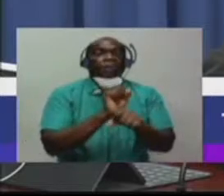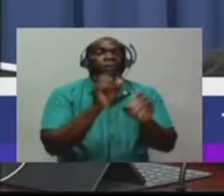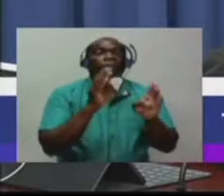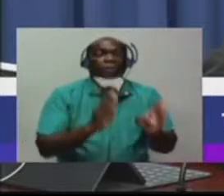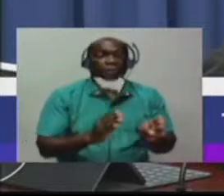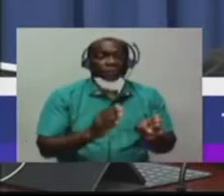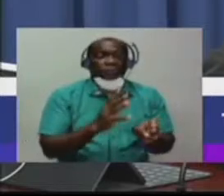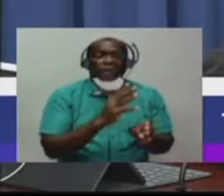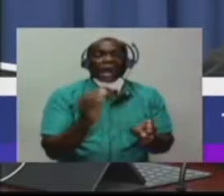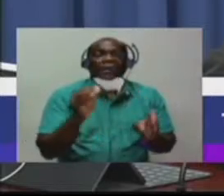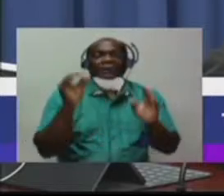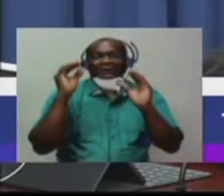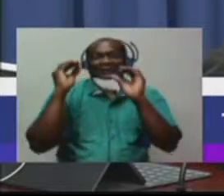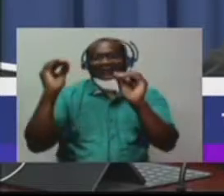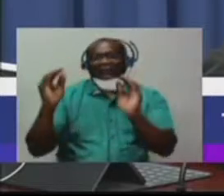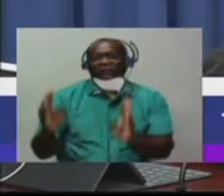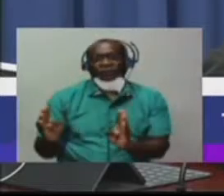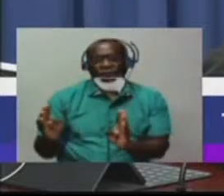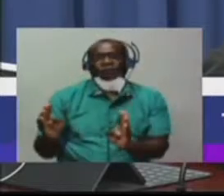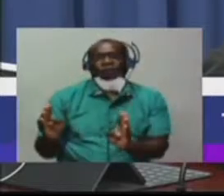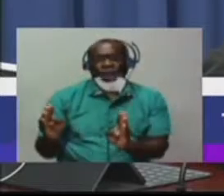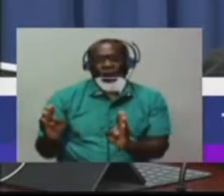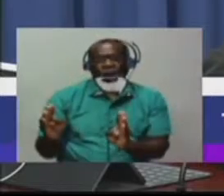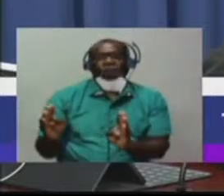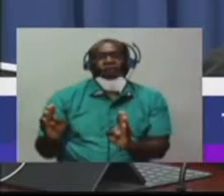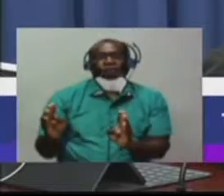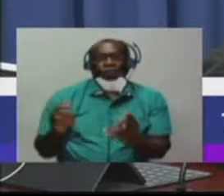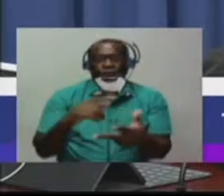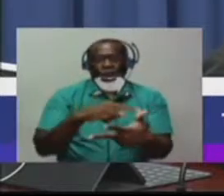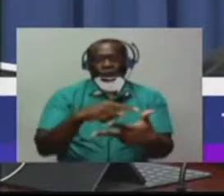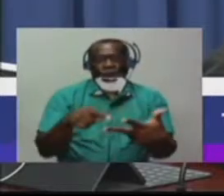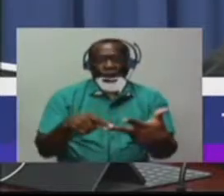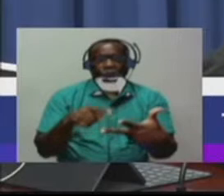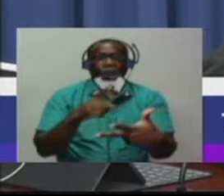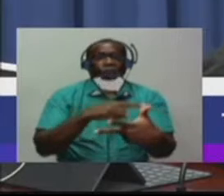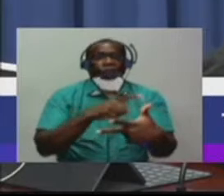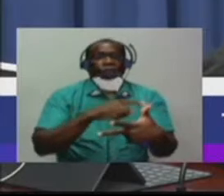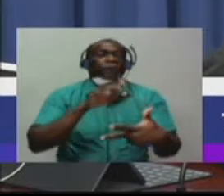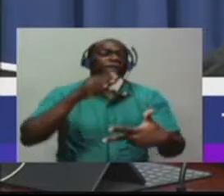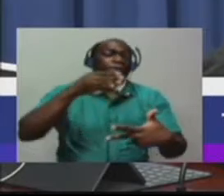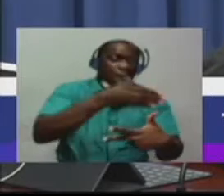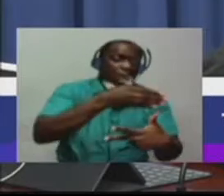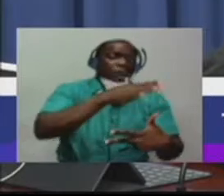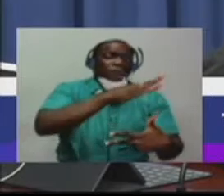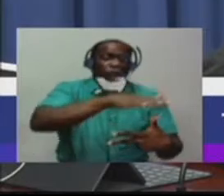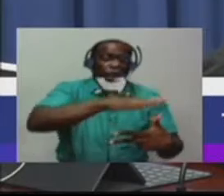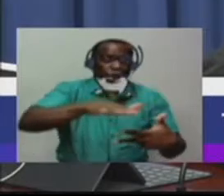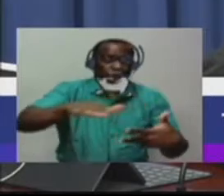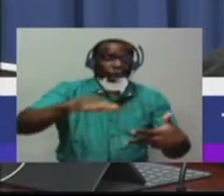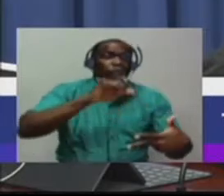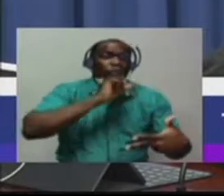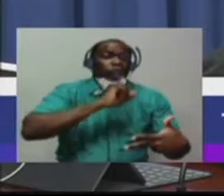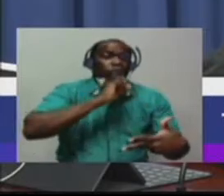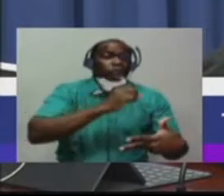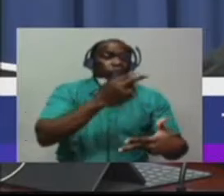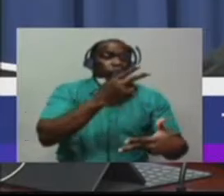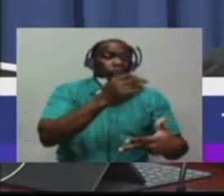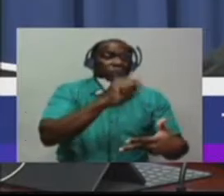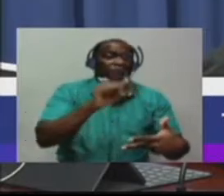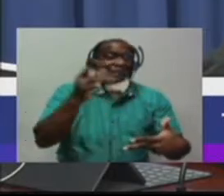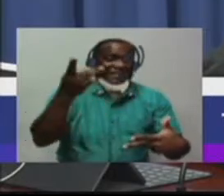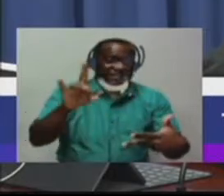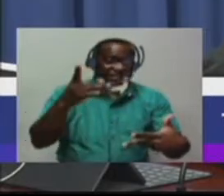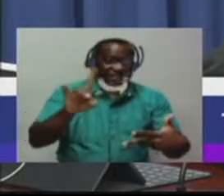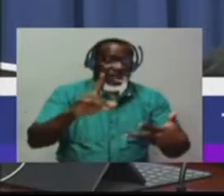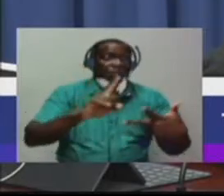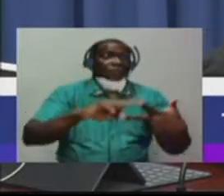teachers. We see how that goes before we open it up to the general public.